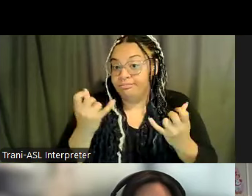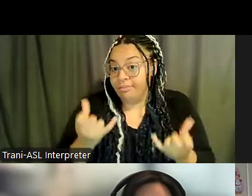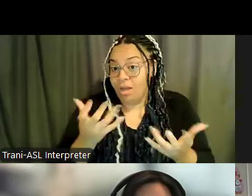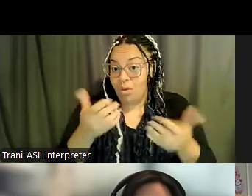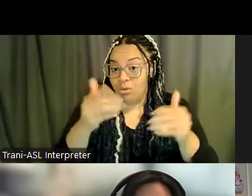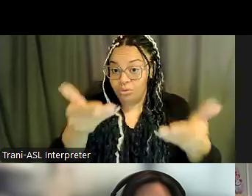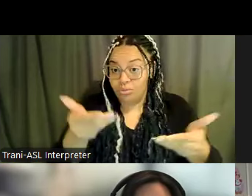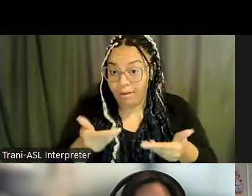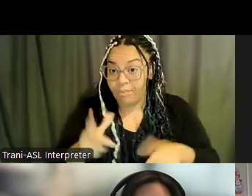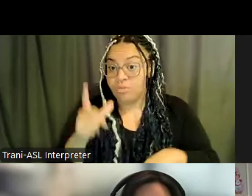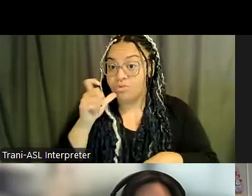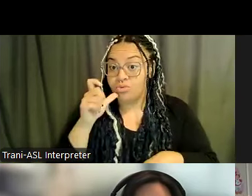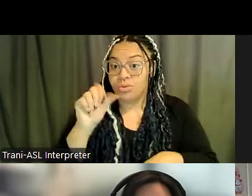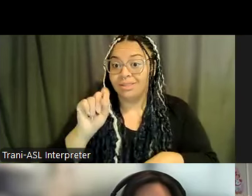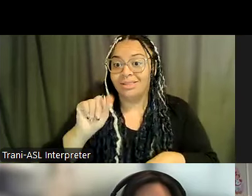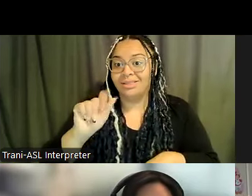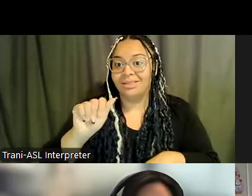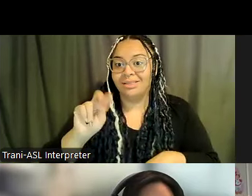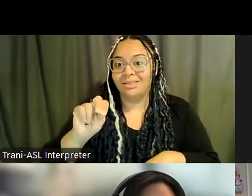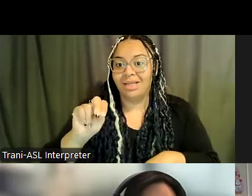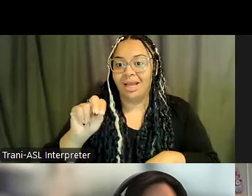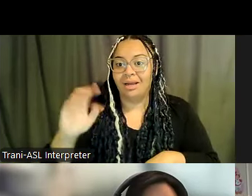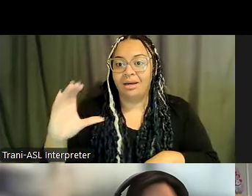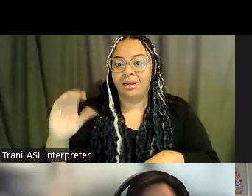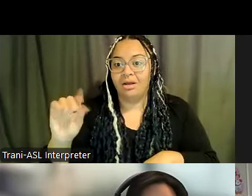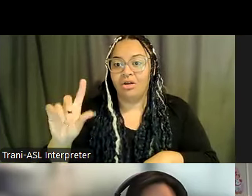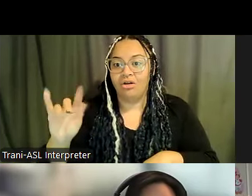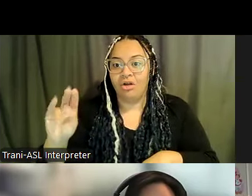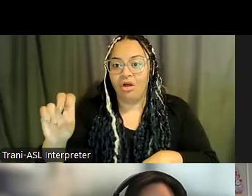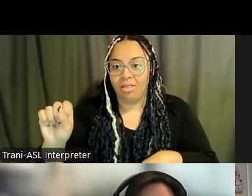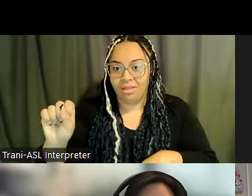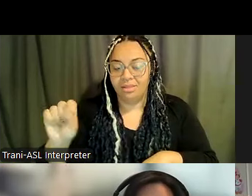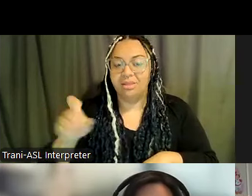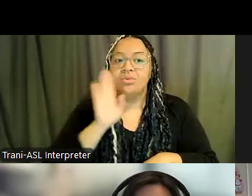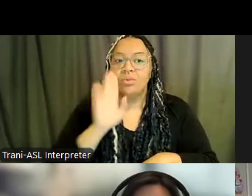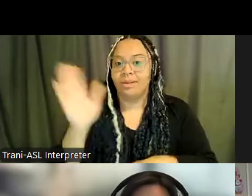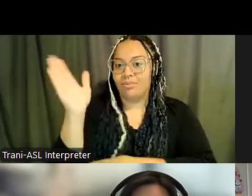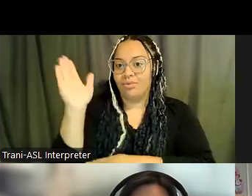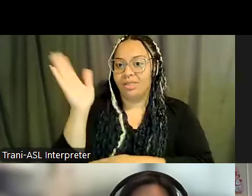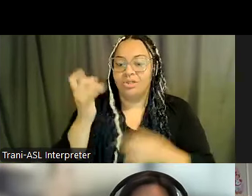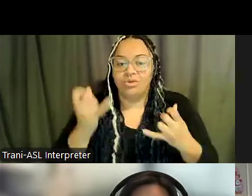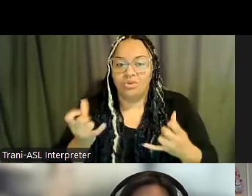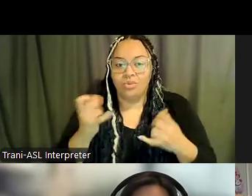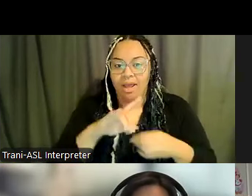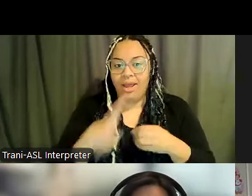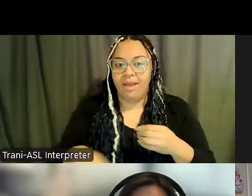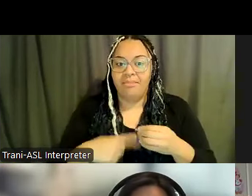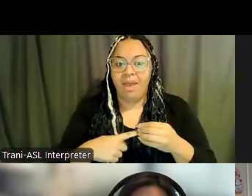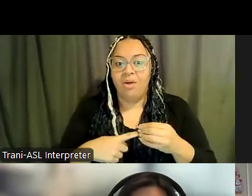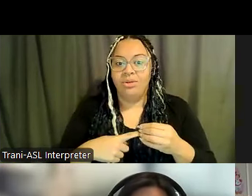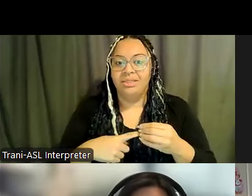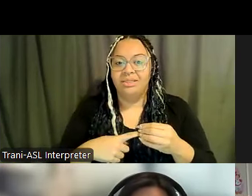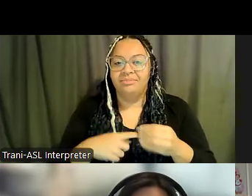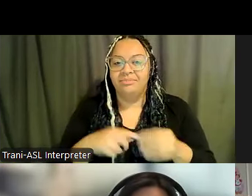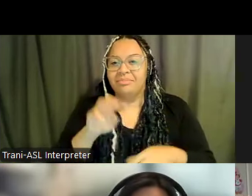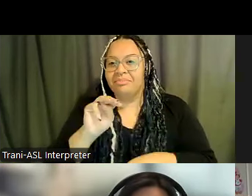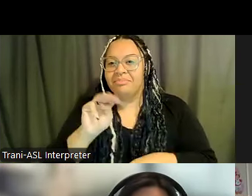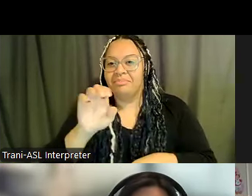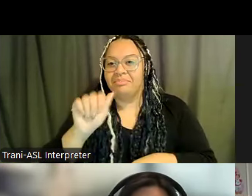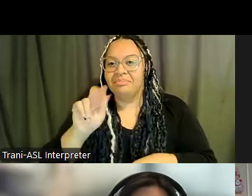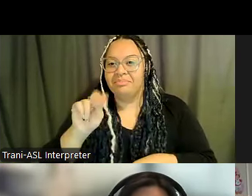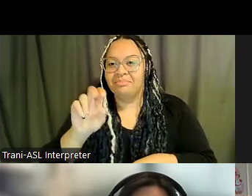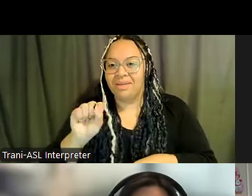welcome Stan Collins, who will be presenting today on Maine safety. Stan is an